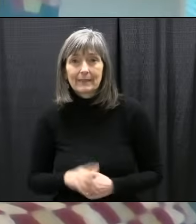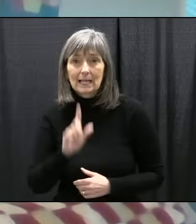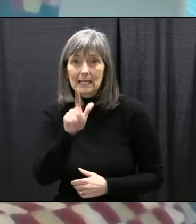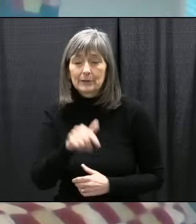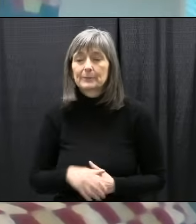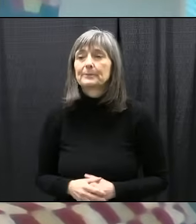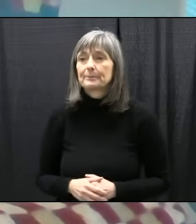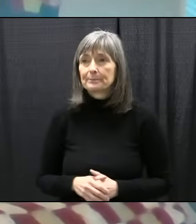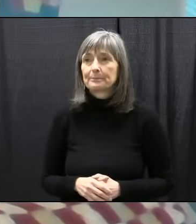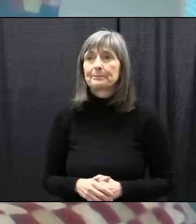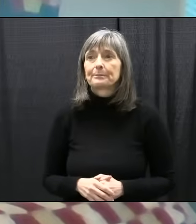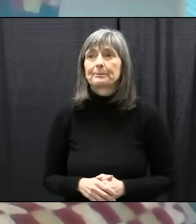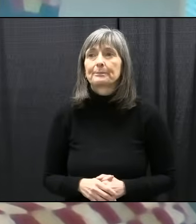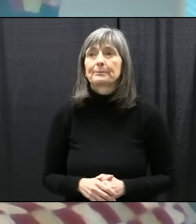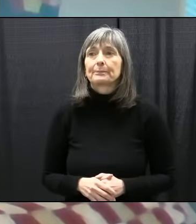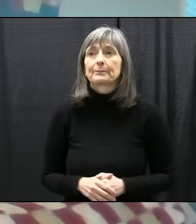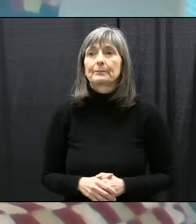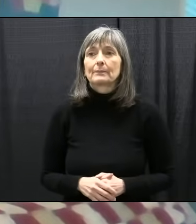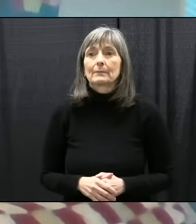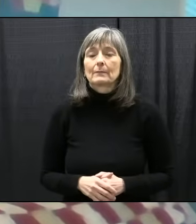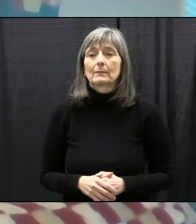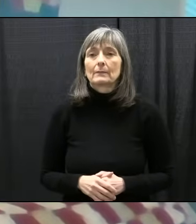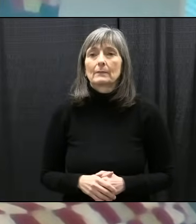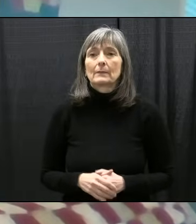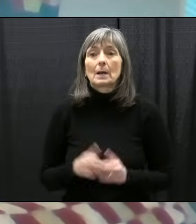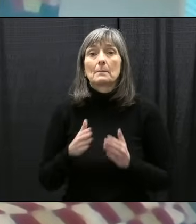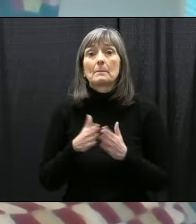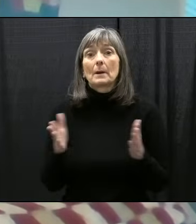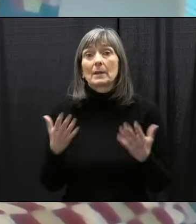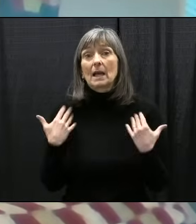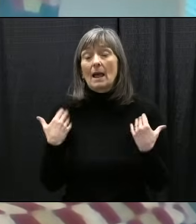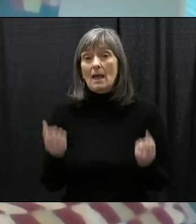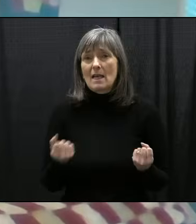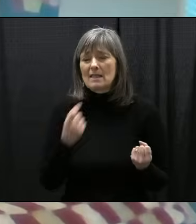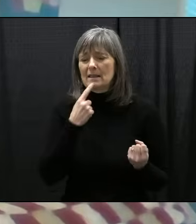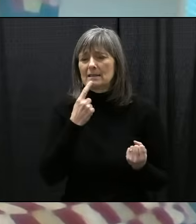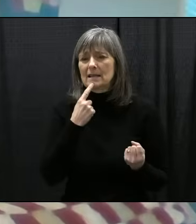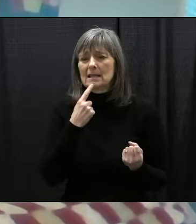Thank you. As well, public health saying anyone who got their